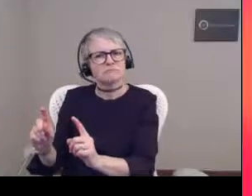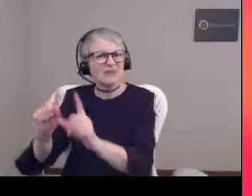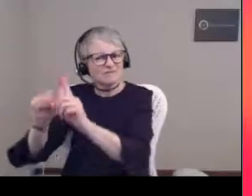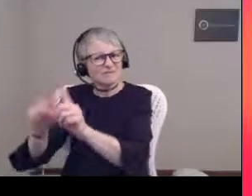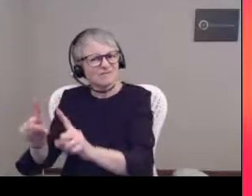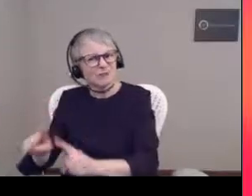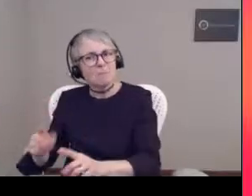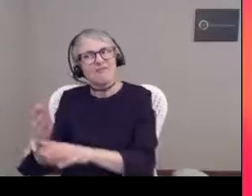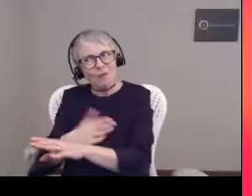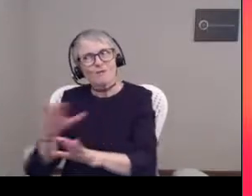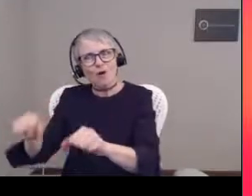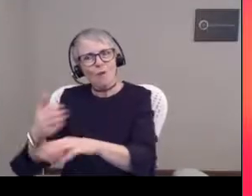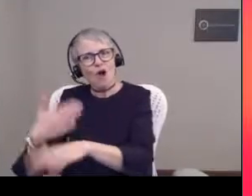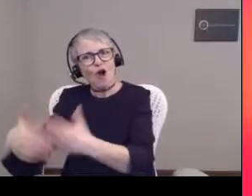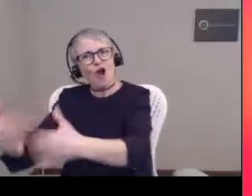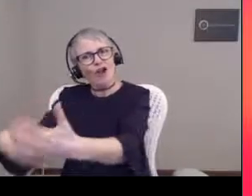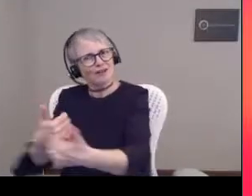well.